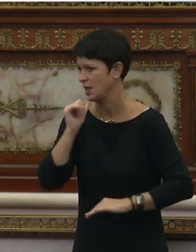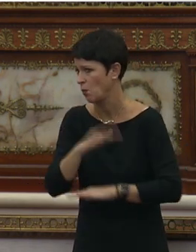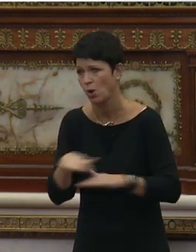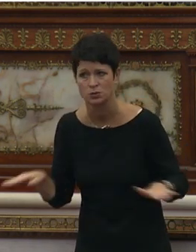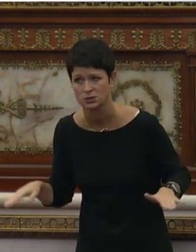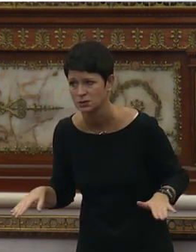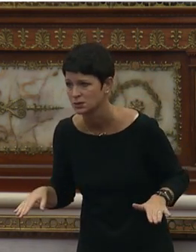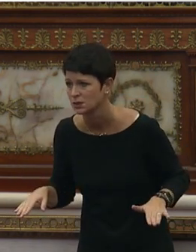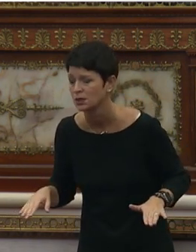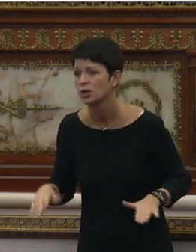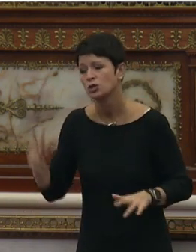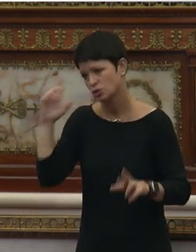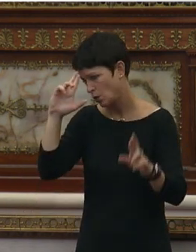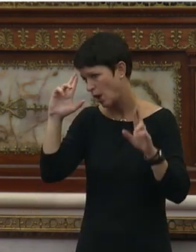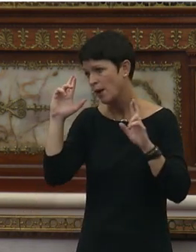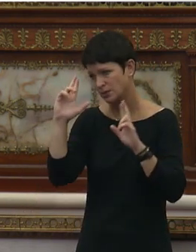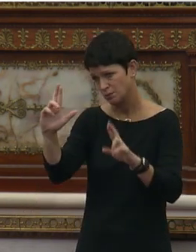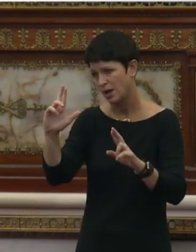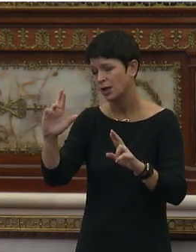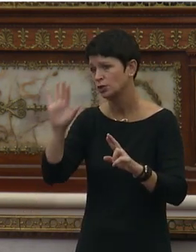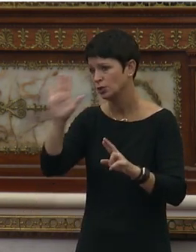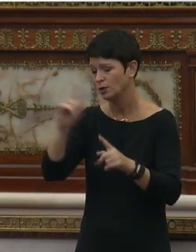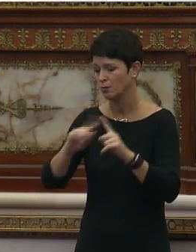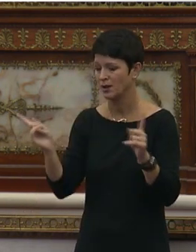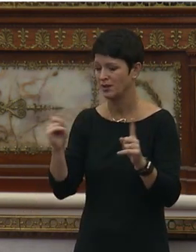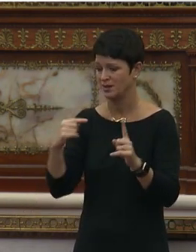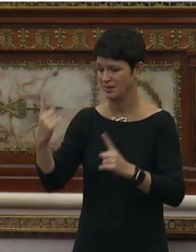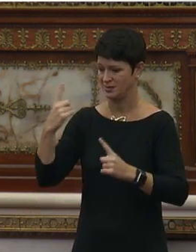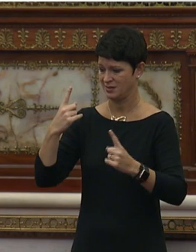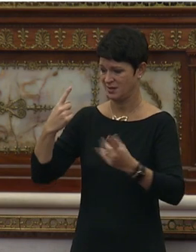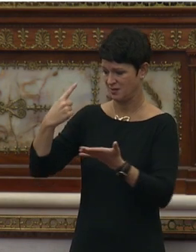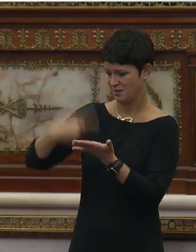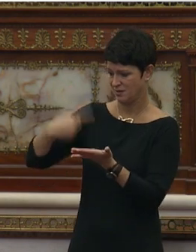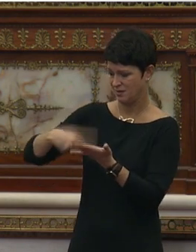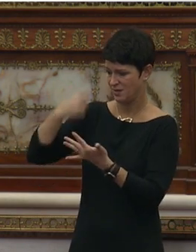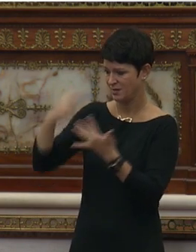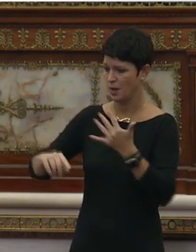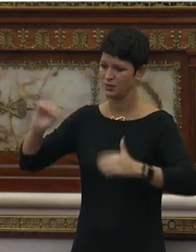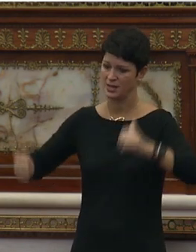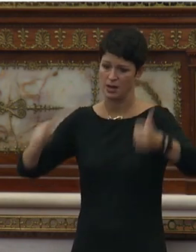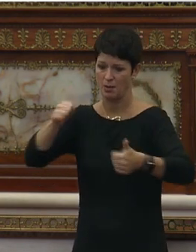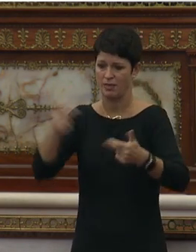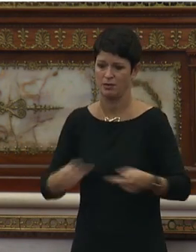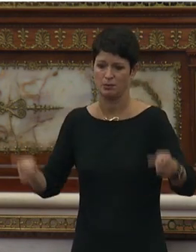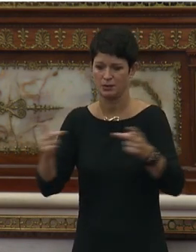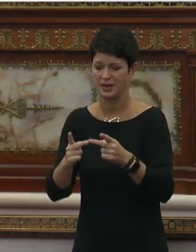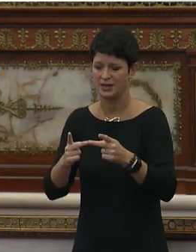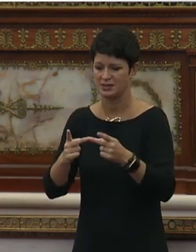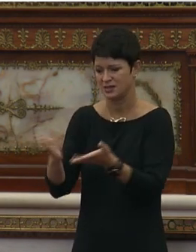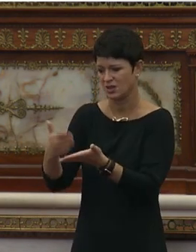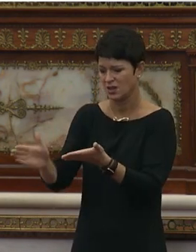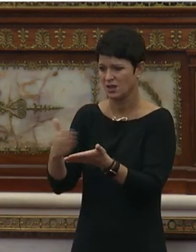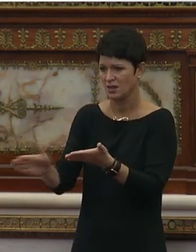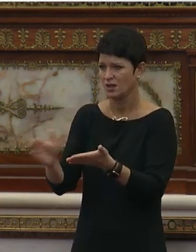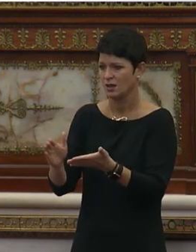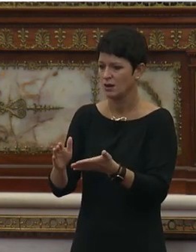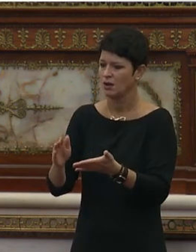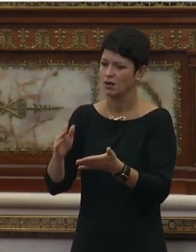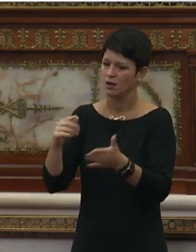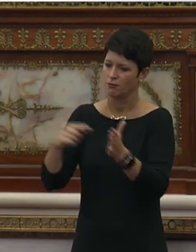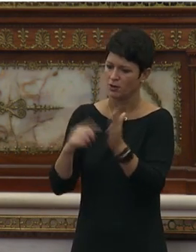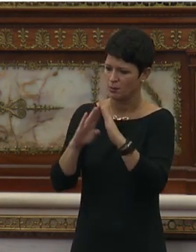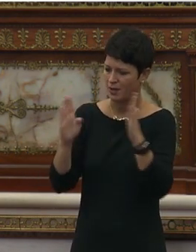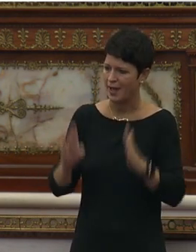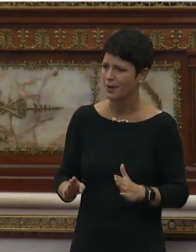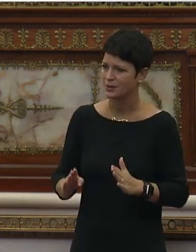So respectfully, this line of reasoning that they will be built elsewhere and squeeze out affordable housing that might